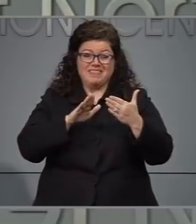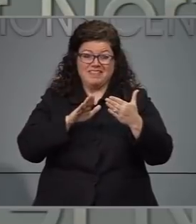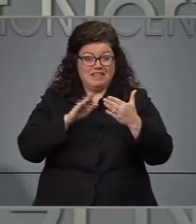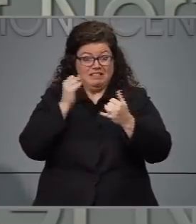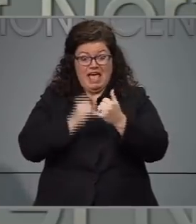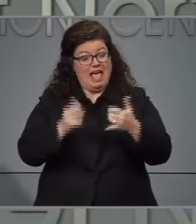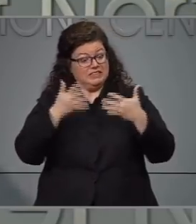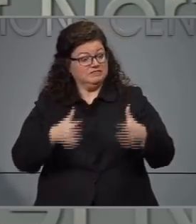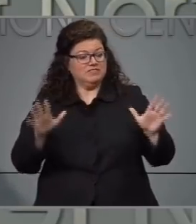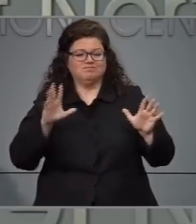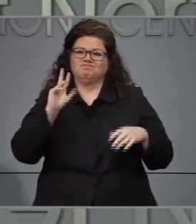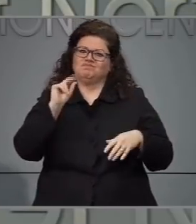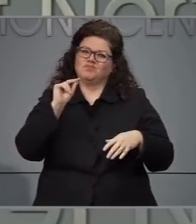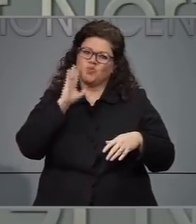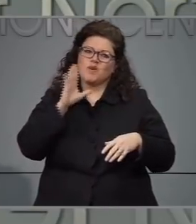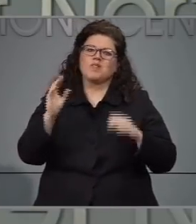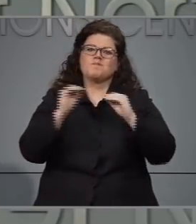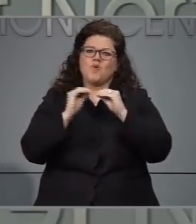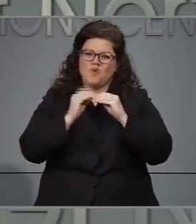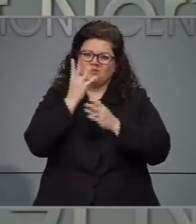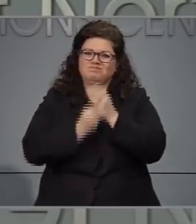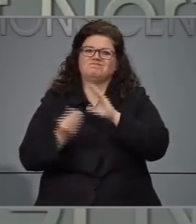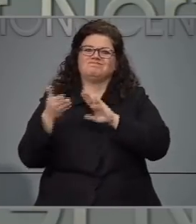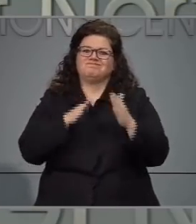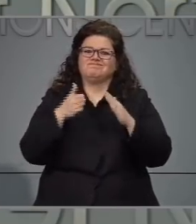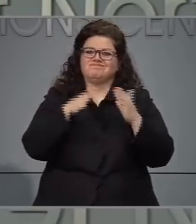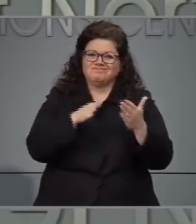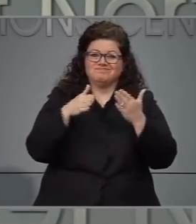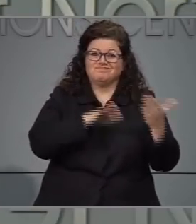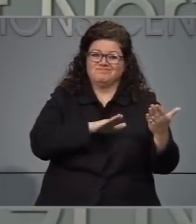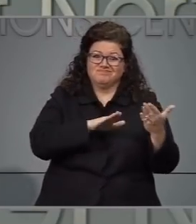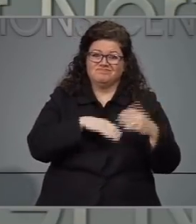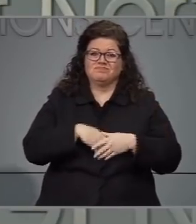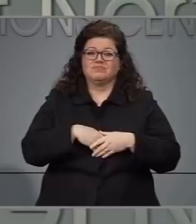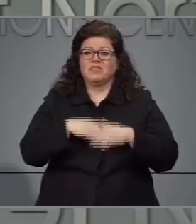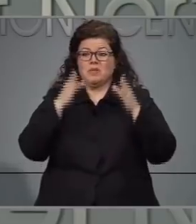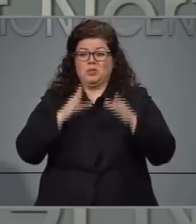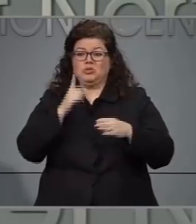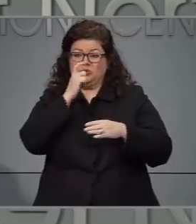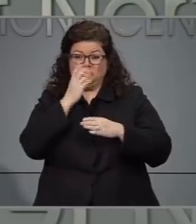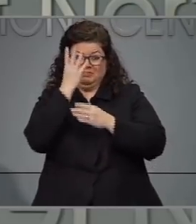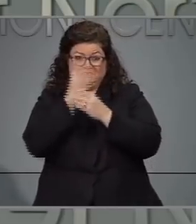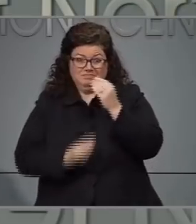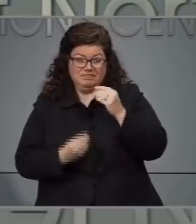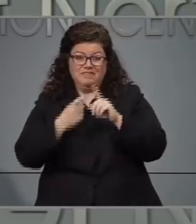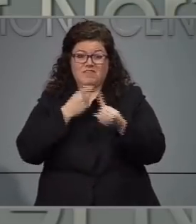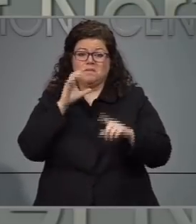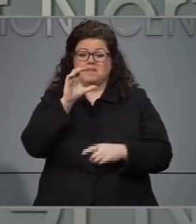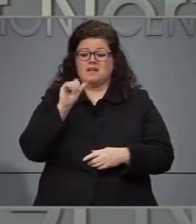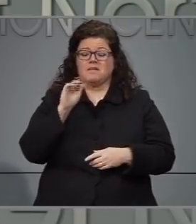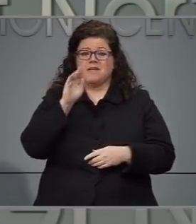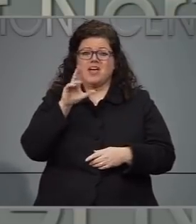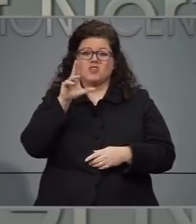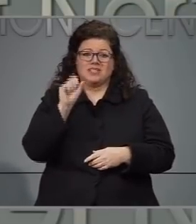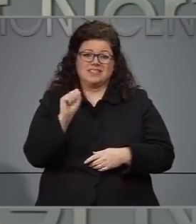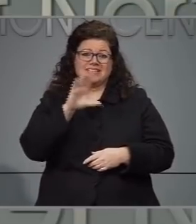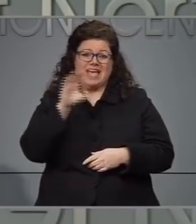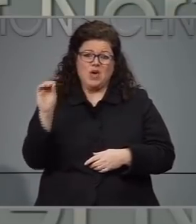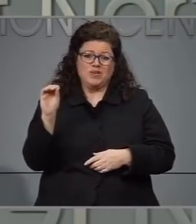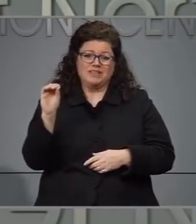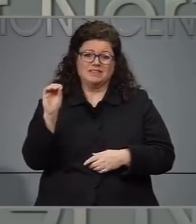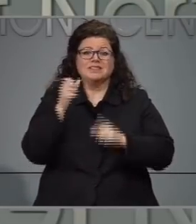last. One person was from Cabarrus County in his late 70s and had several